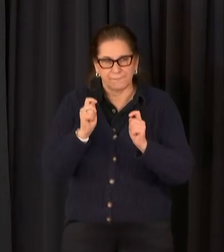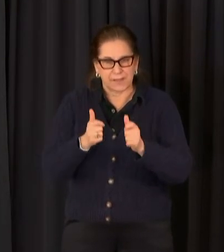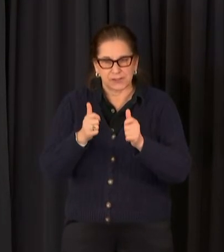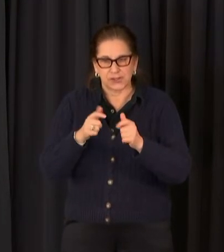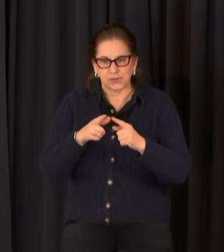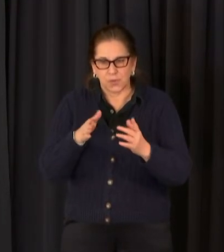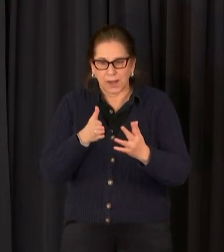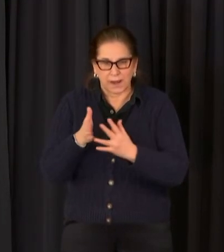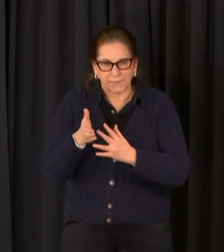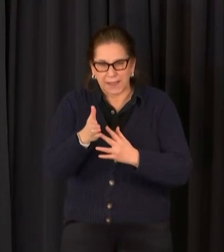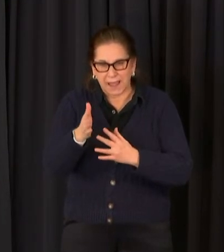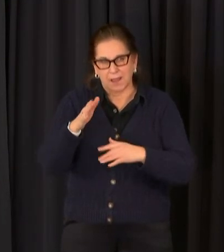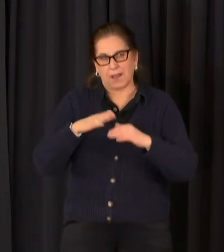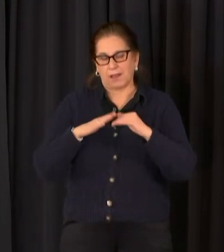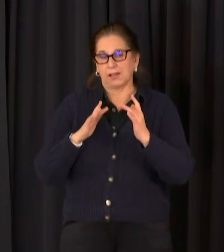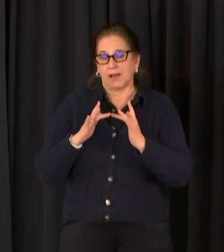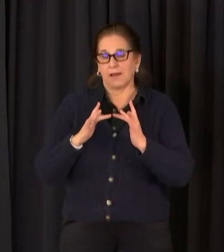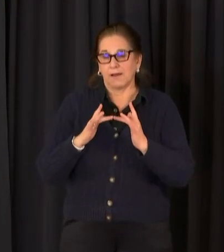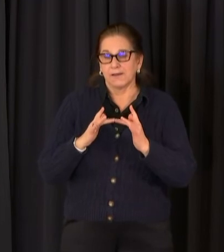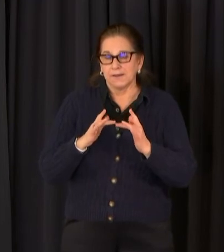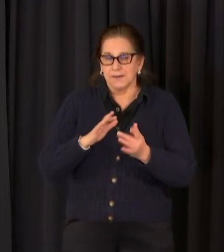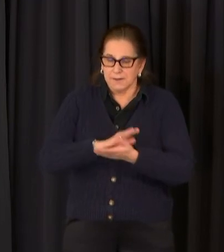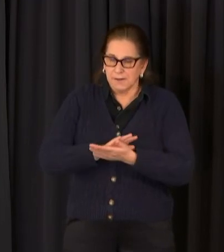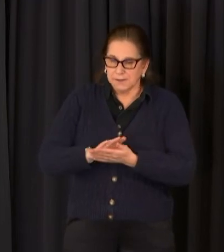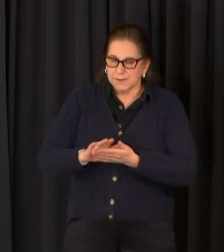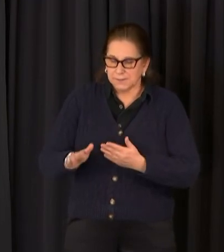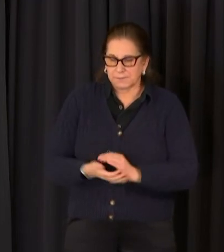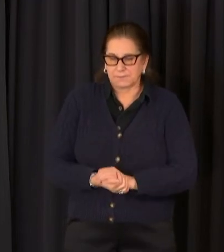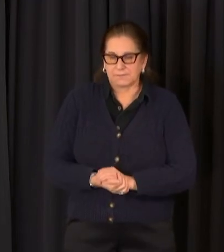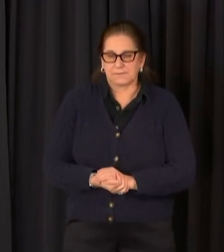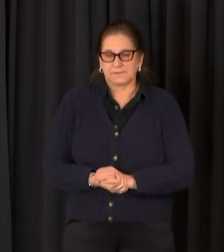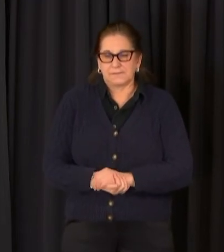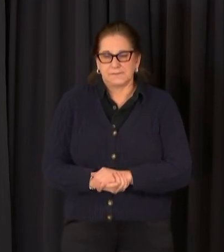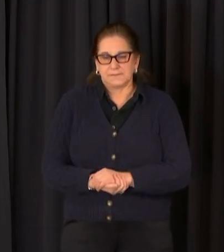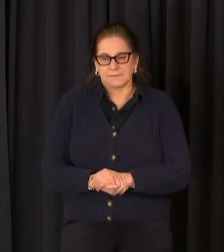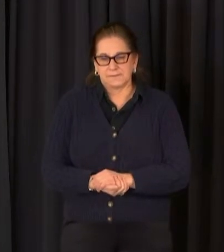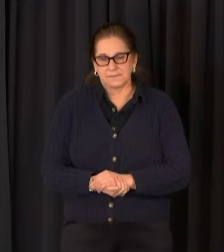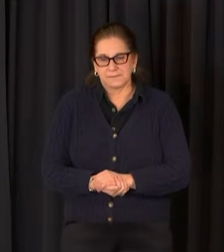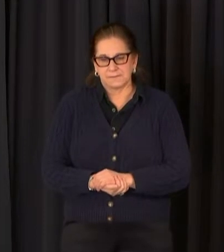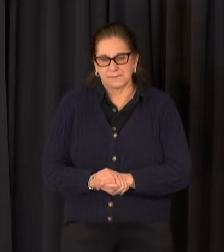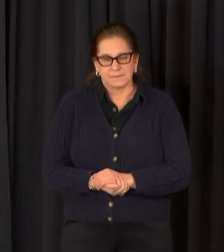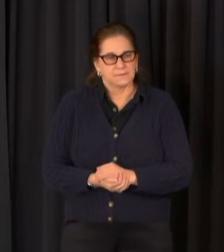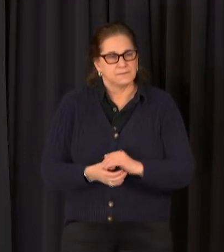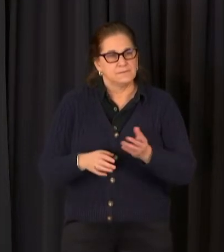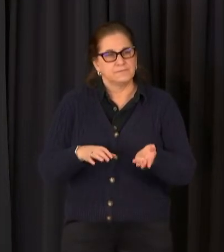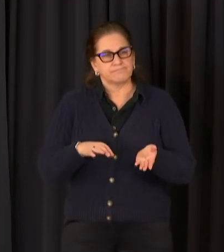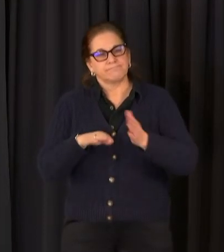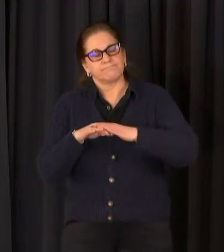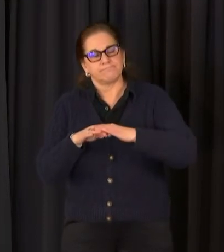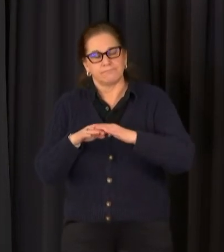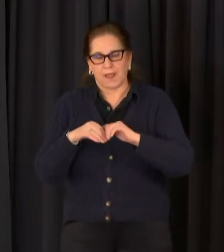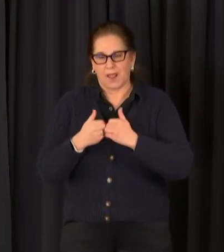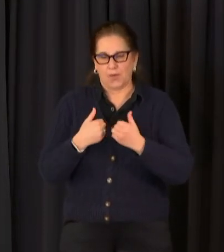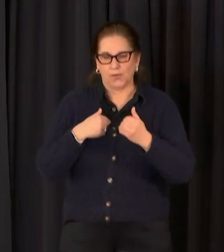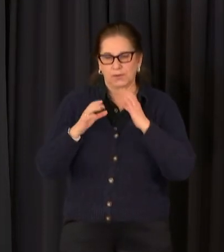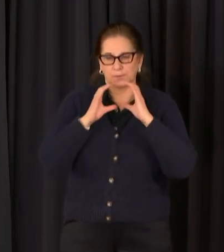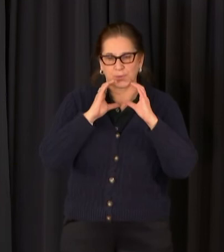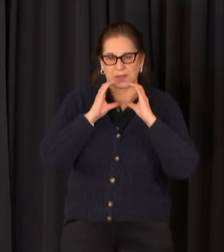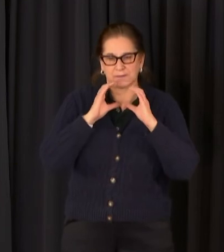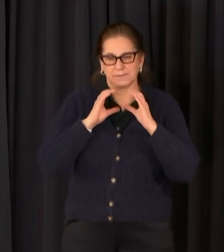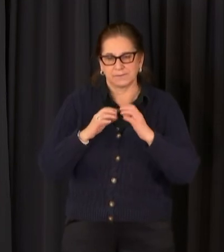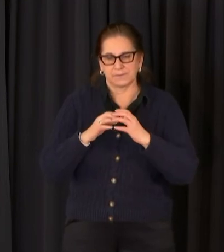real time. Next is increasing how we communicate. Not only will we be deploying robocalls